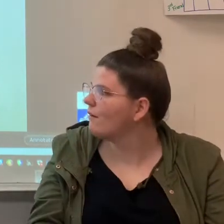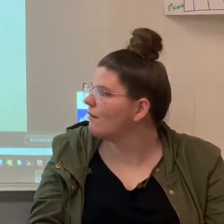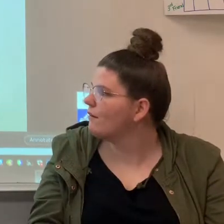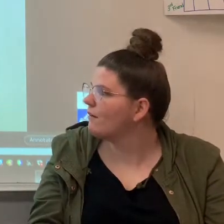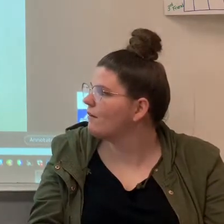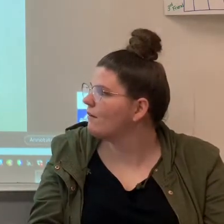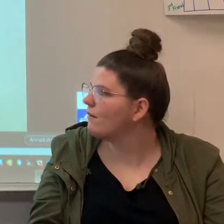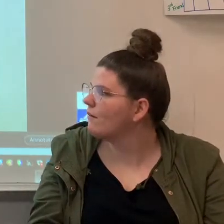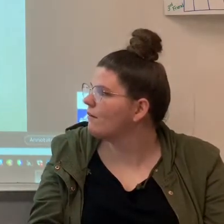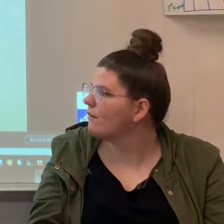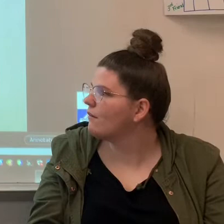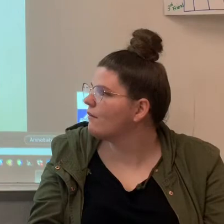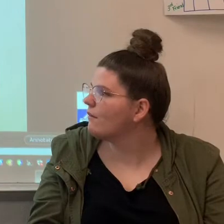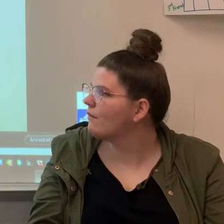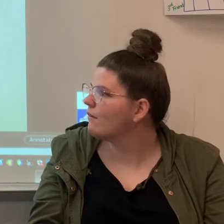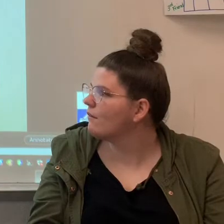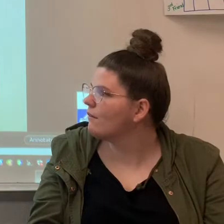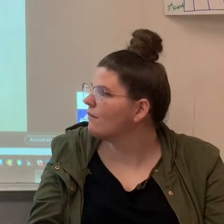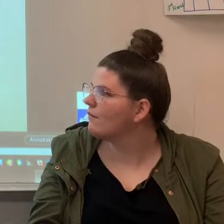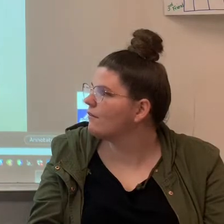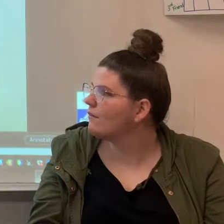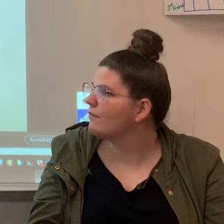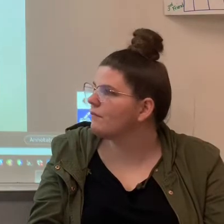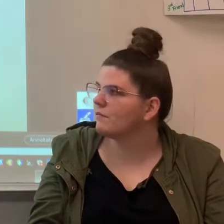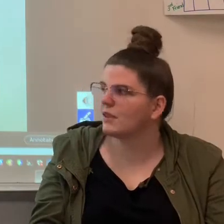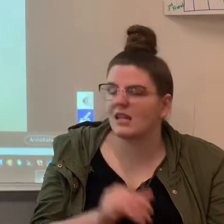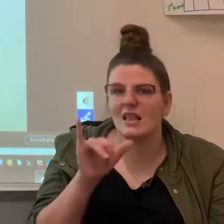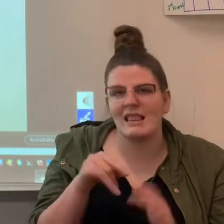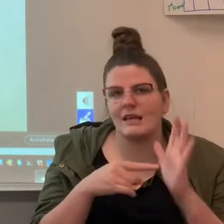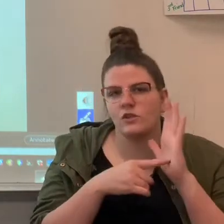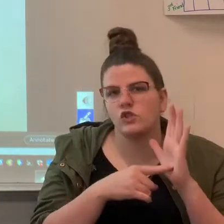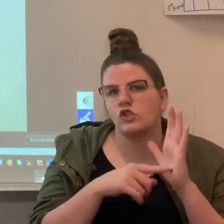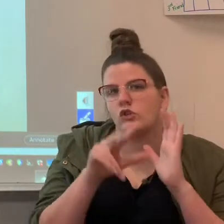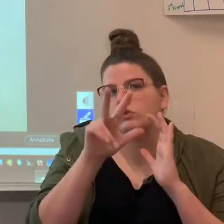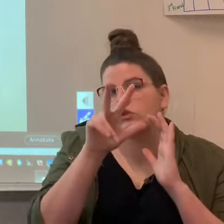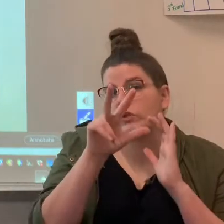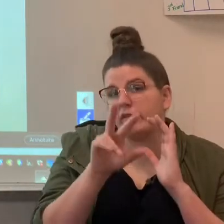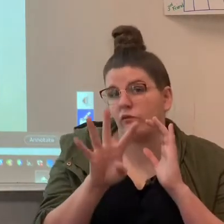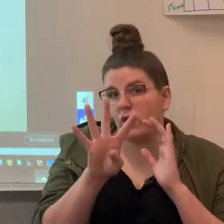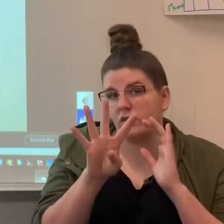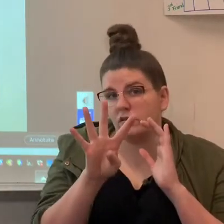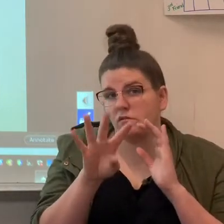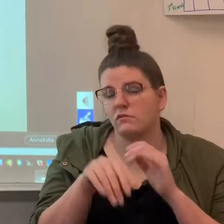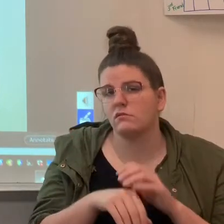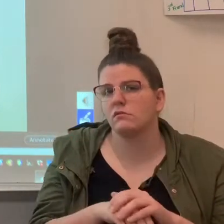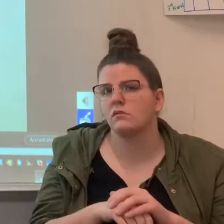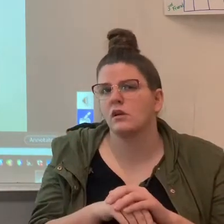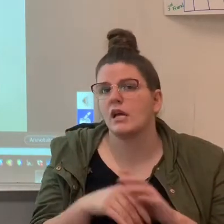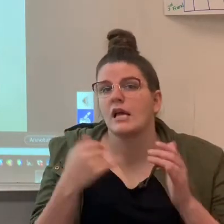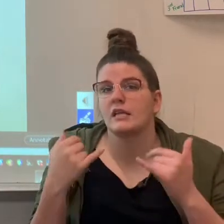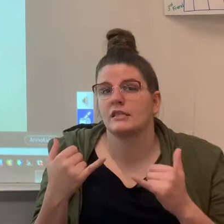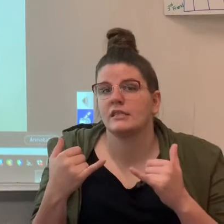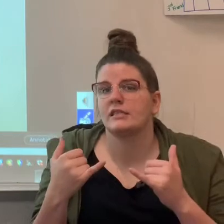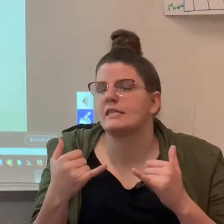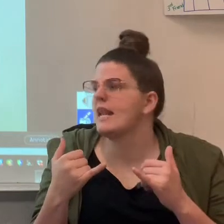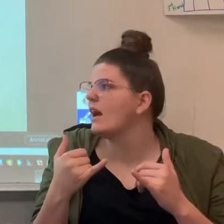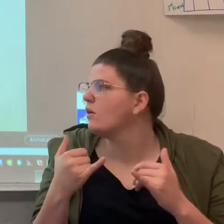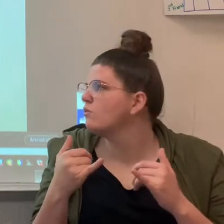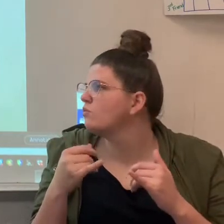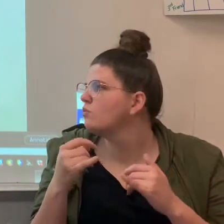this section here represents 3 out of 4, okay? Then the next thing is 1/2.